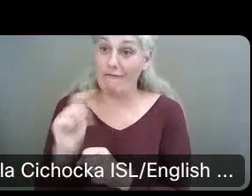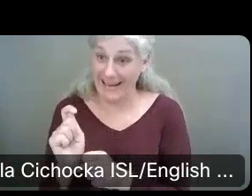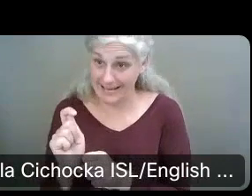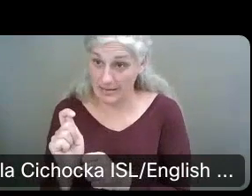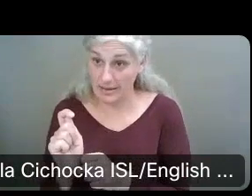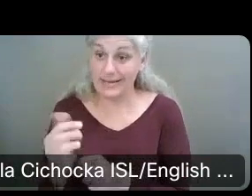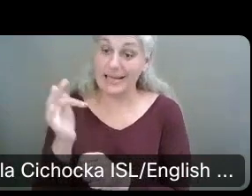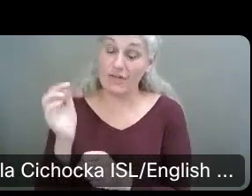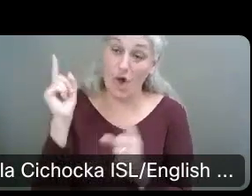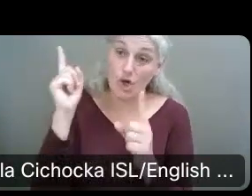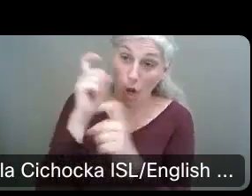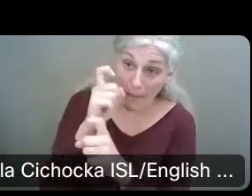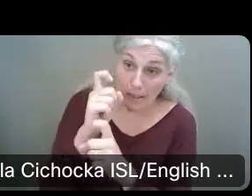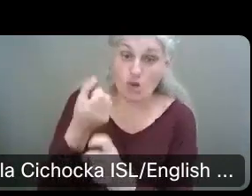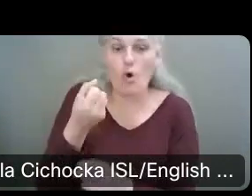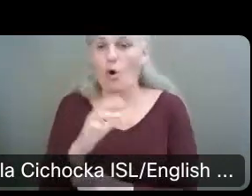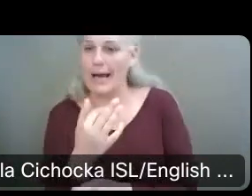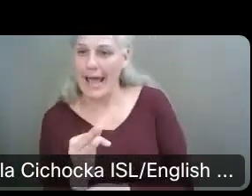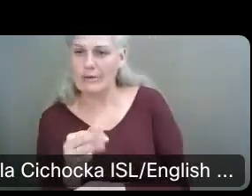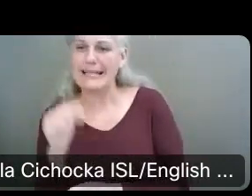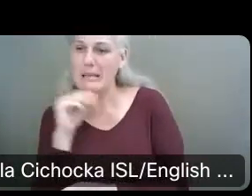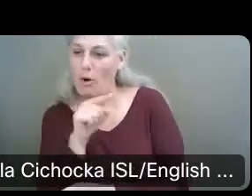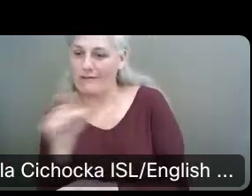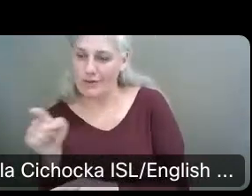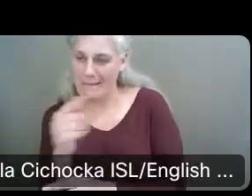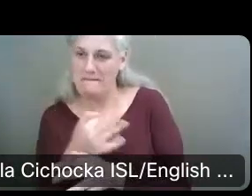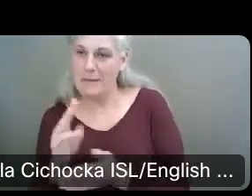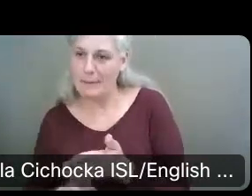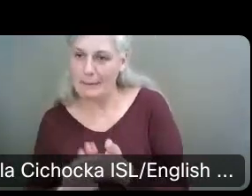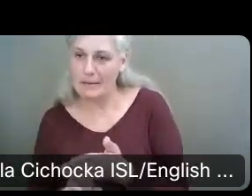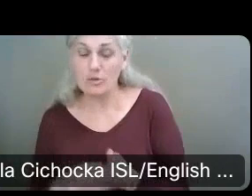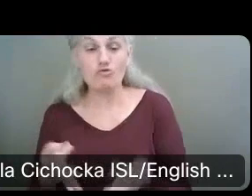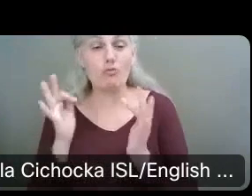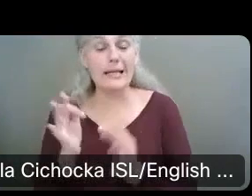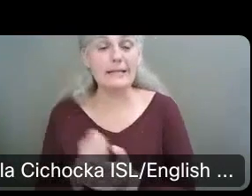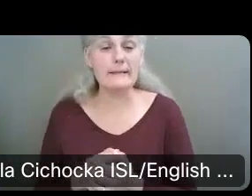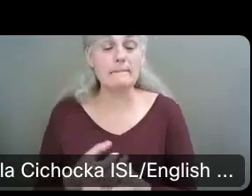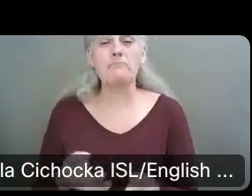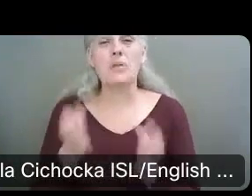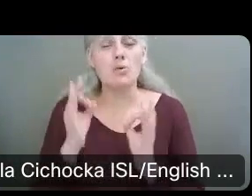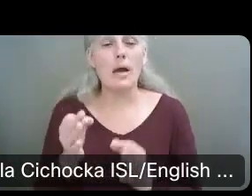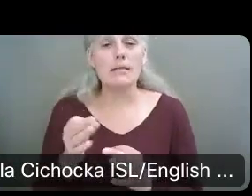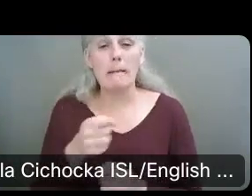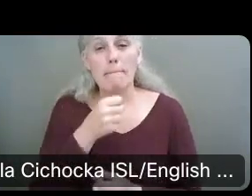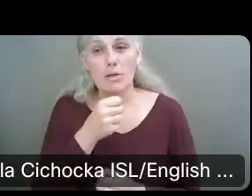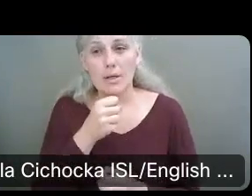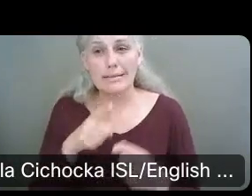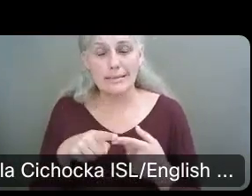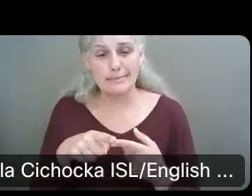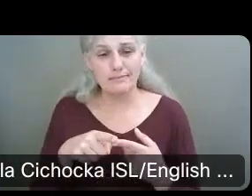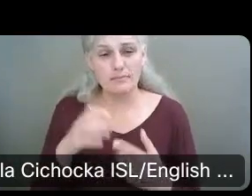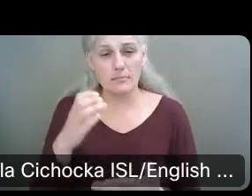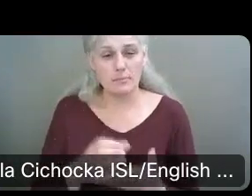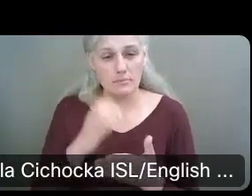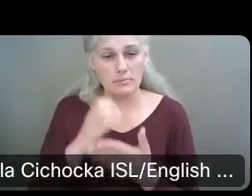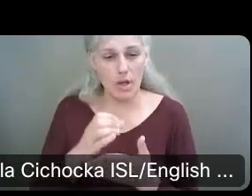whether it's a complication or whether it's an error. The other thing is, though, is that, and there's a great podcast on this in the College of Surgeons in England, if people